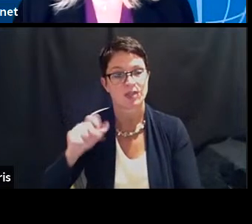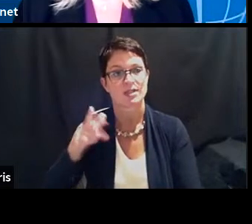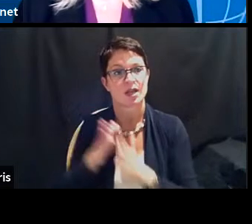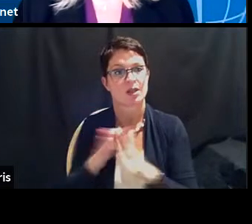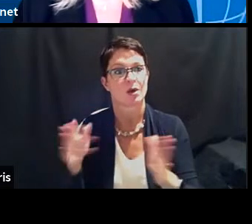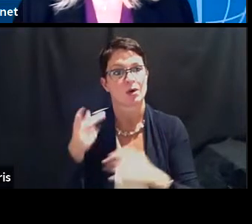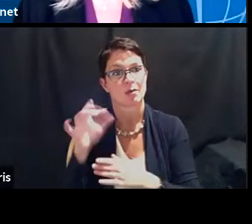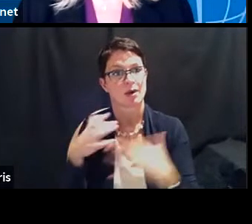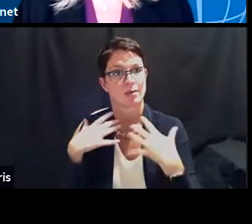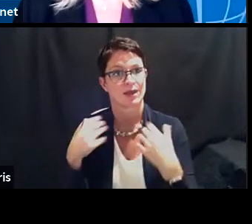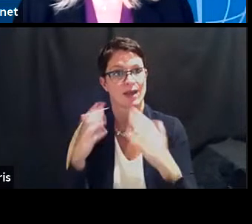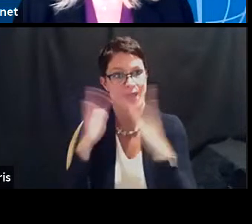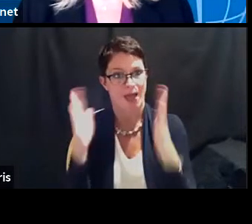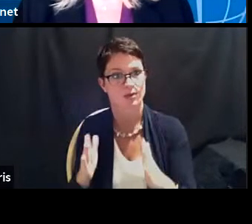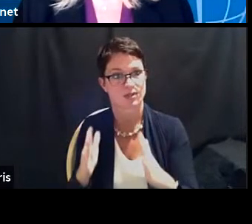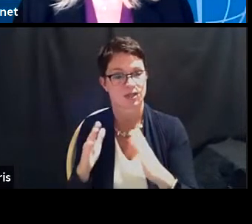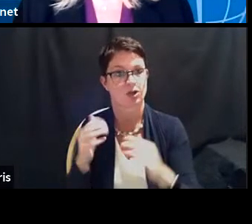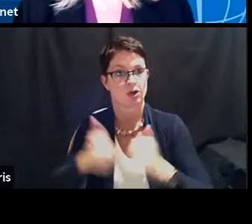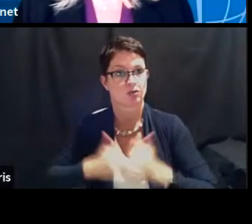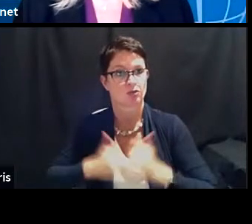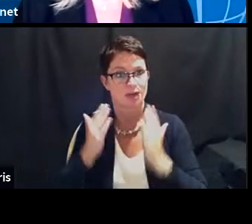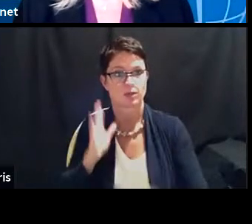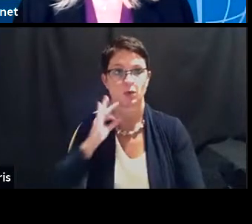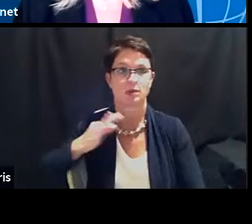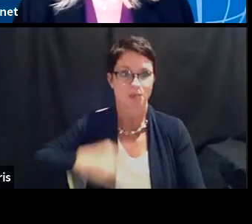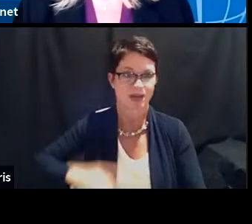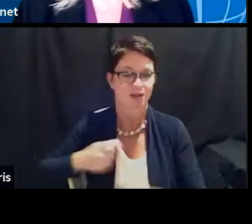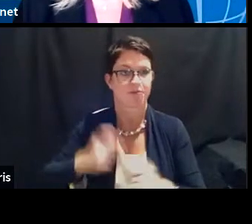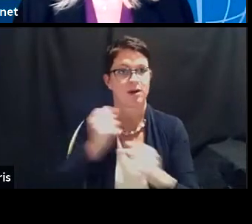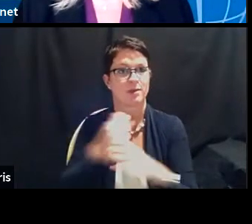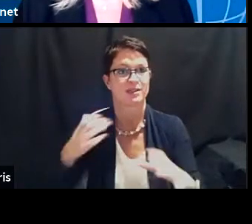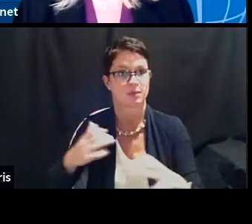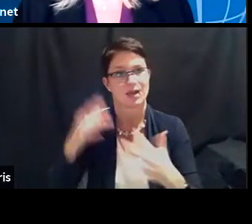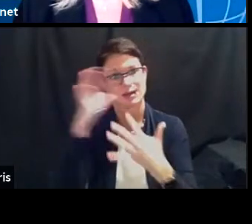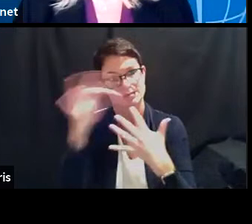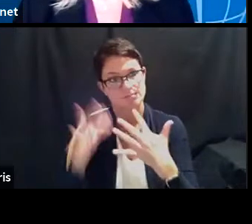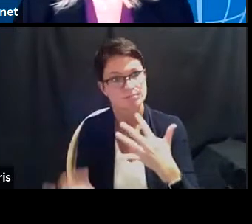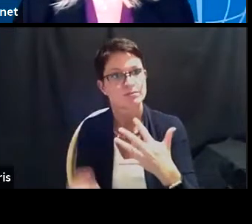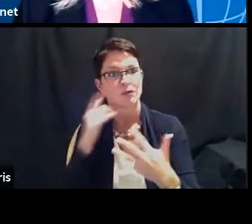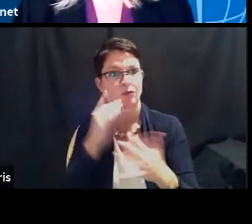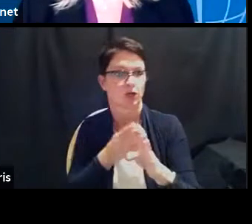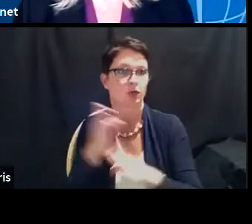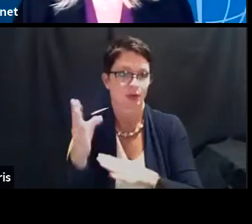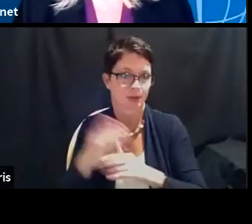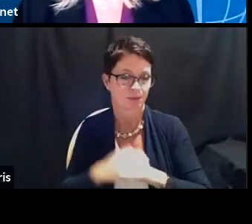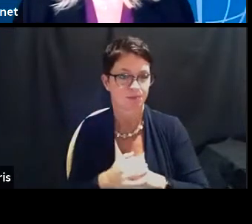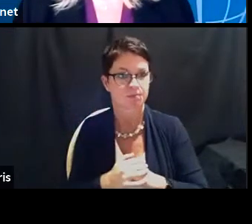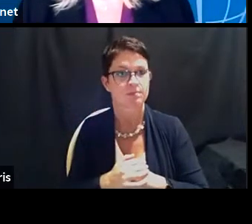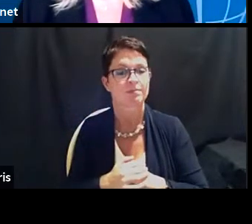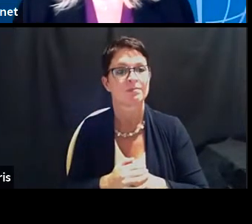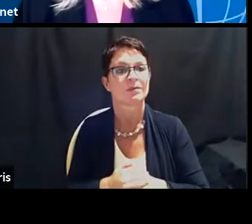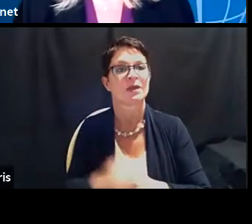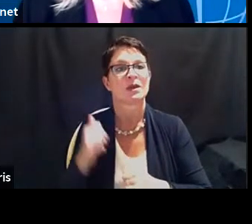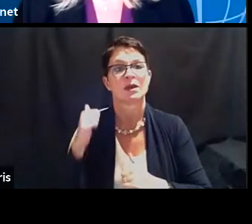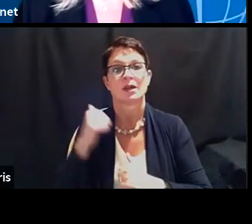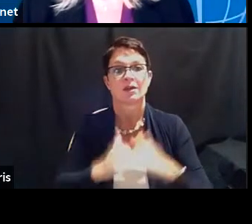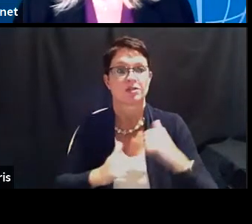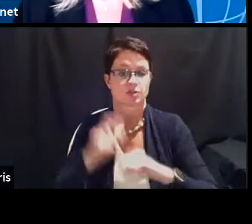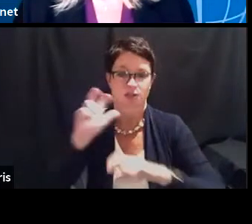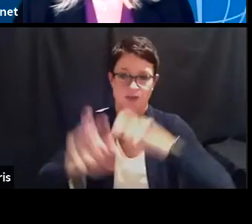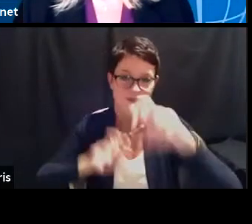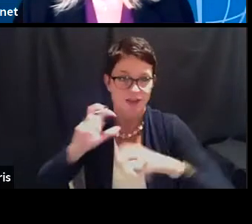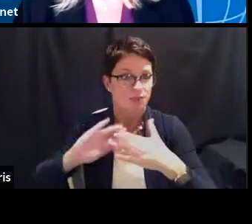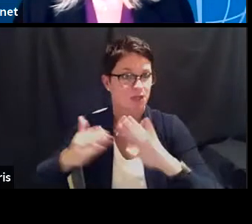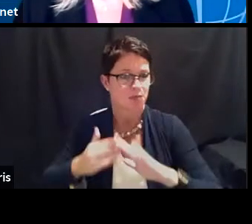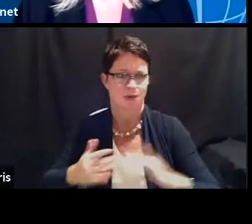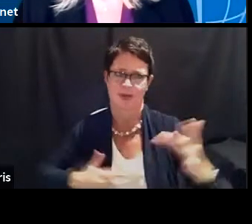housing residents who would greatly benefit from expanded career opportunities. We're excited to see infrastructure investment in our